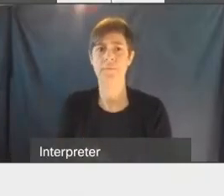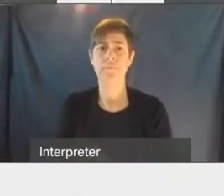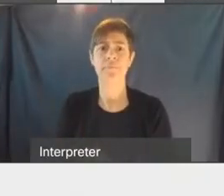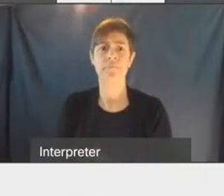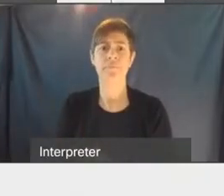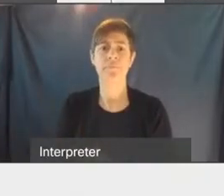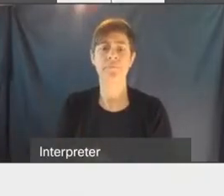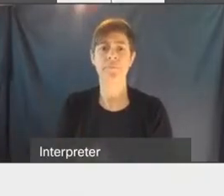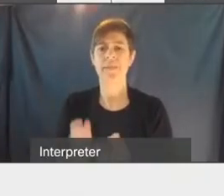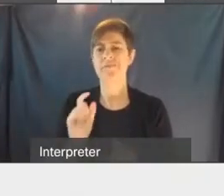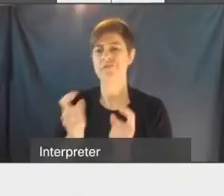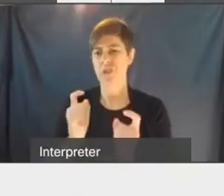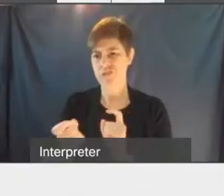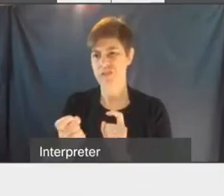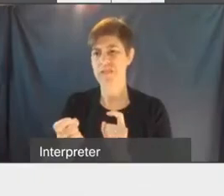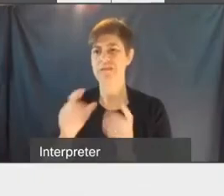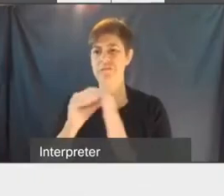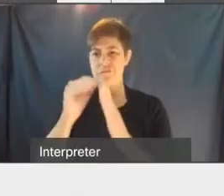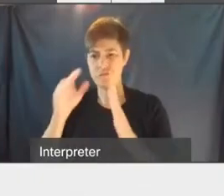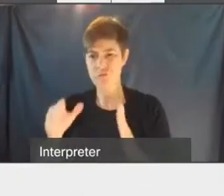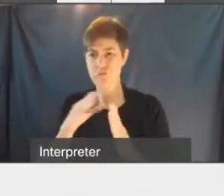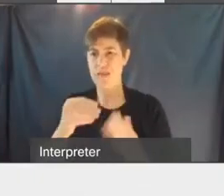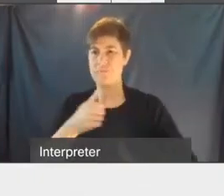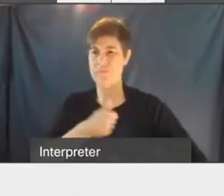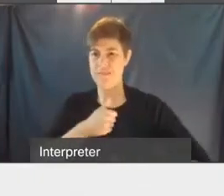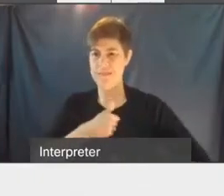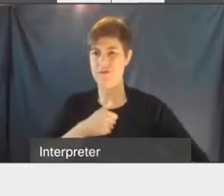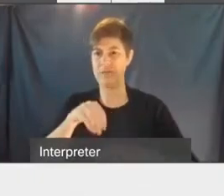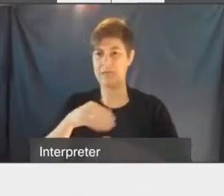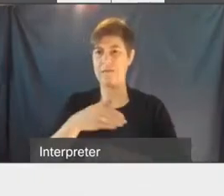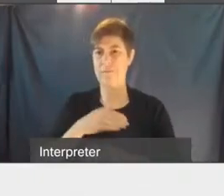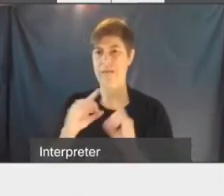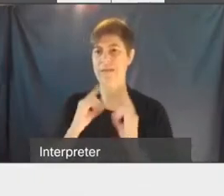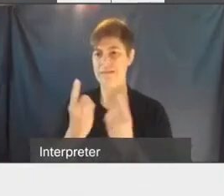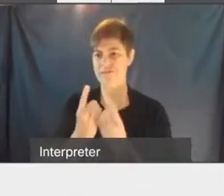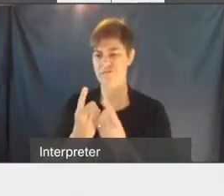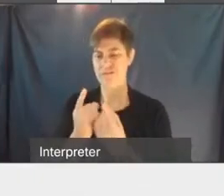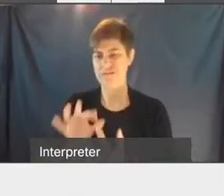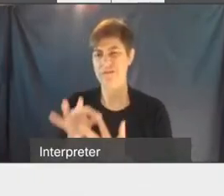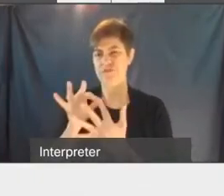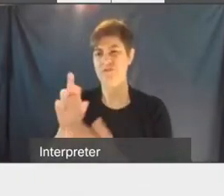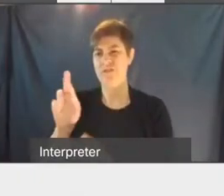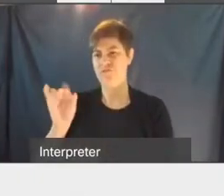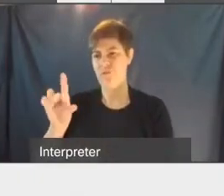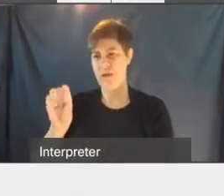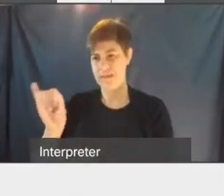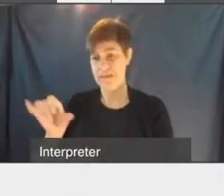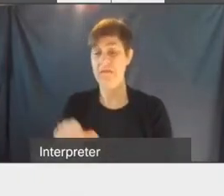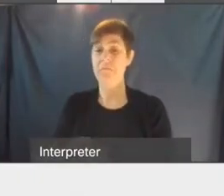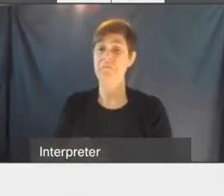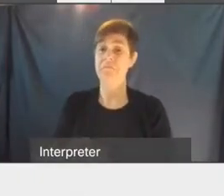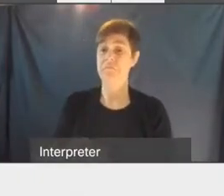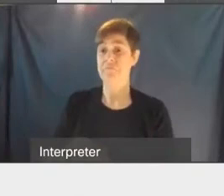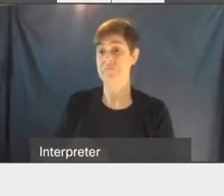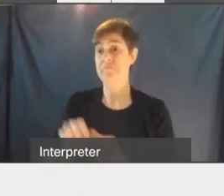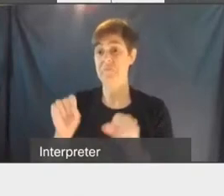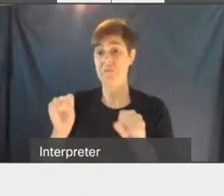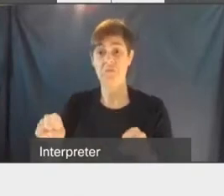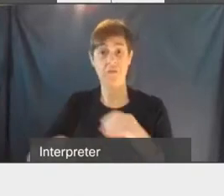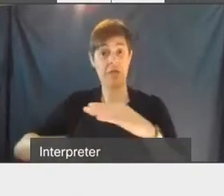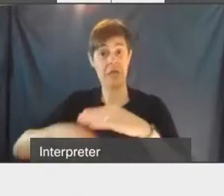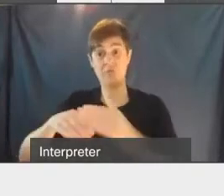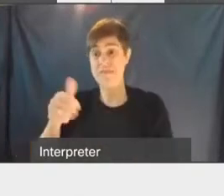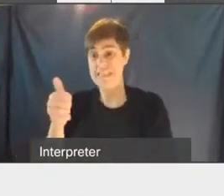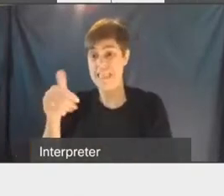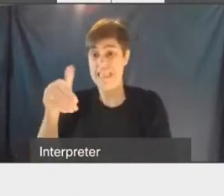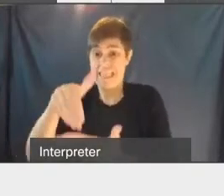and military personnel in my district, particularly Riley County. That's going to be potentially up to 10,000